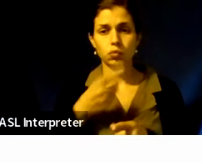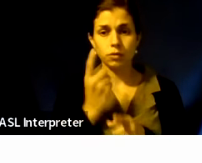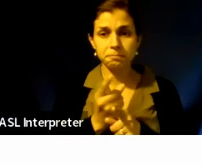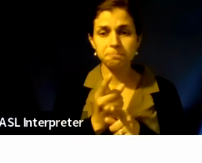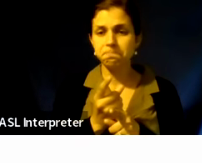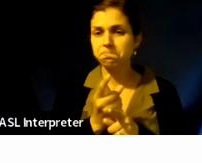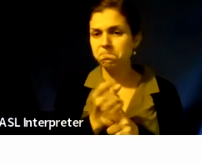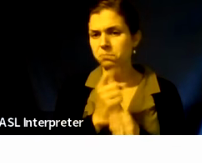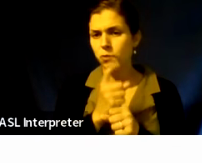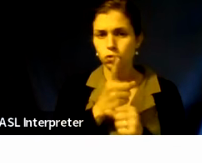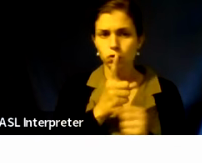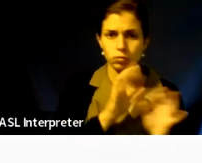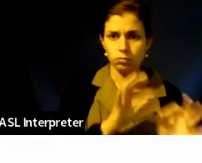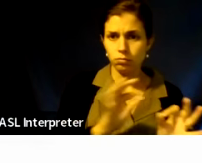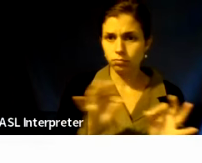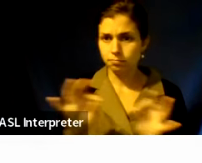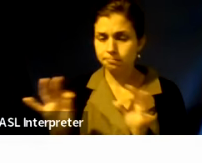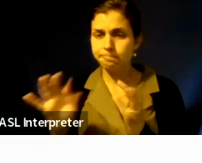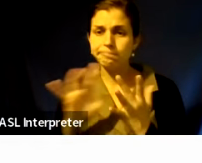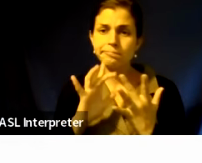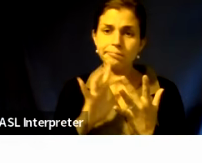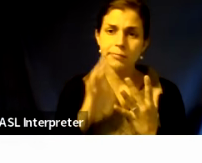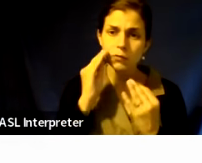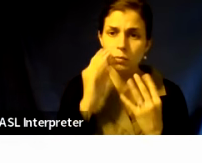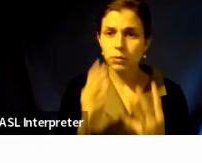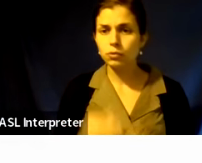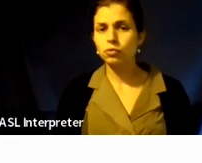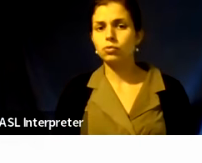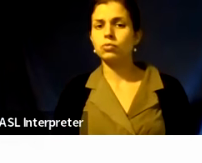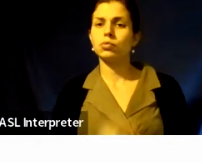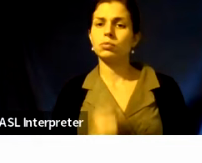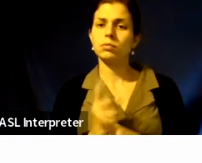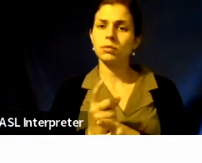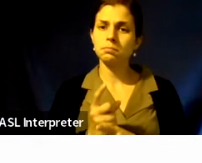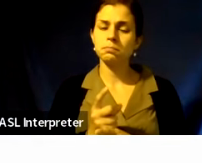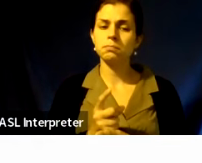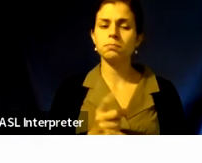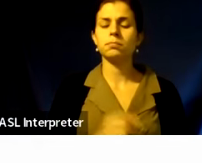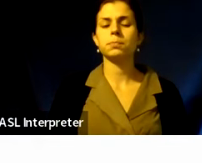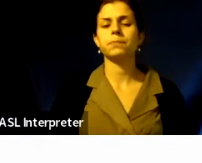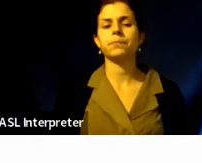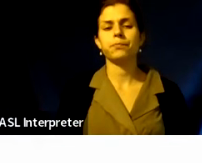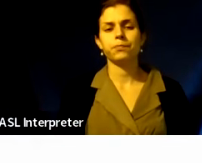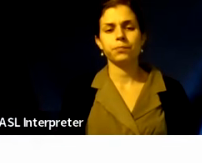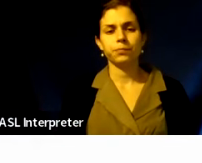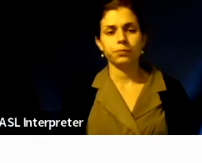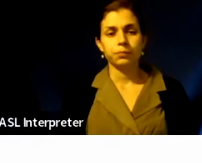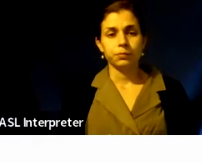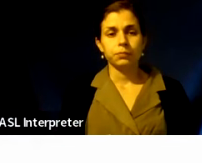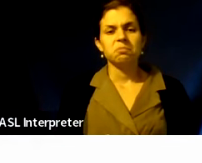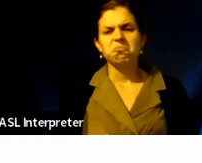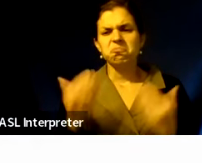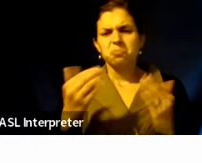Make sure the emergency contact information is correct. Read through our attendance policy,